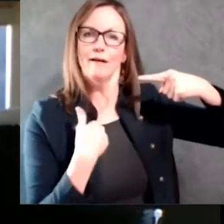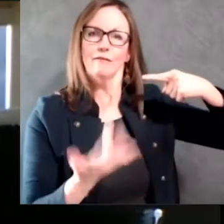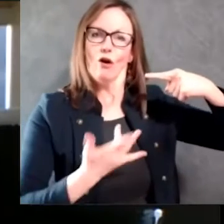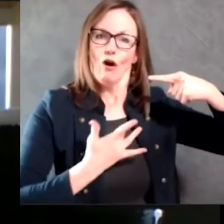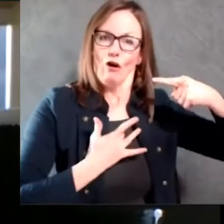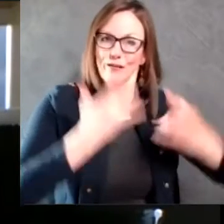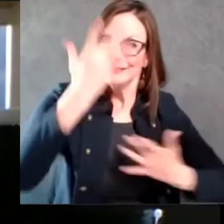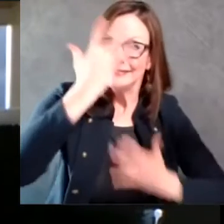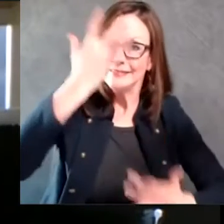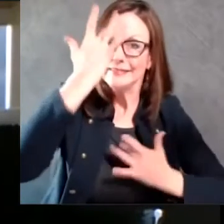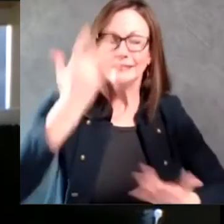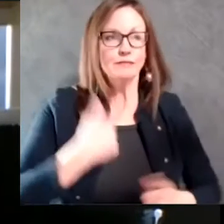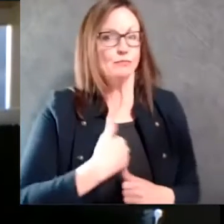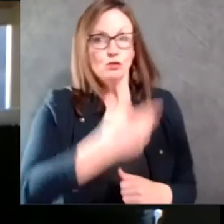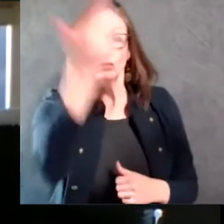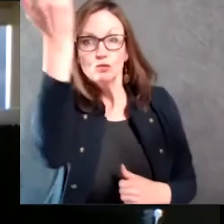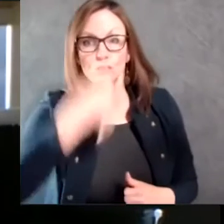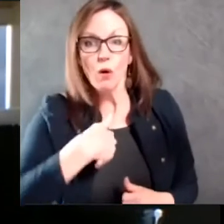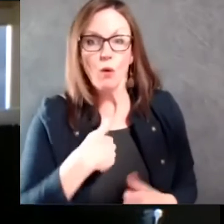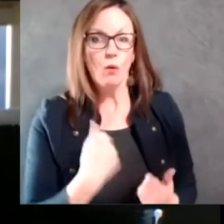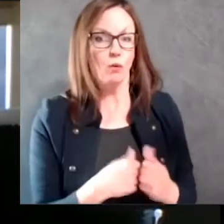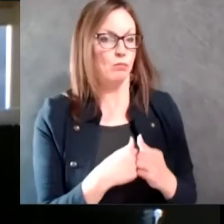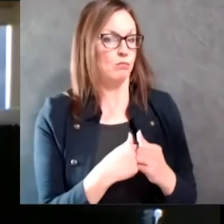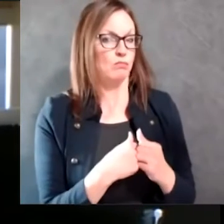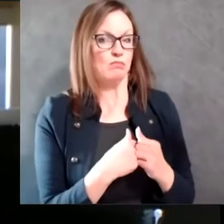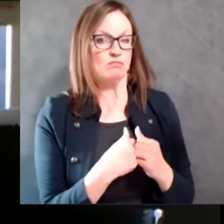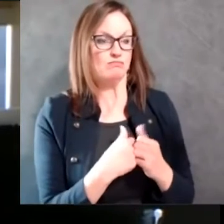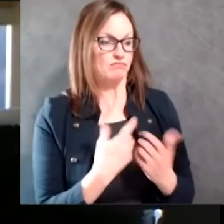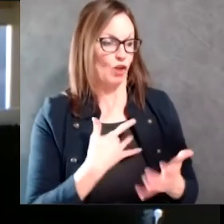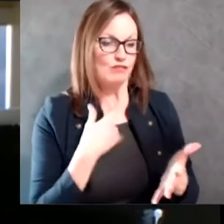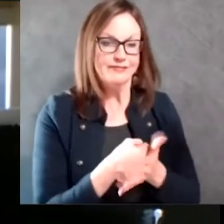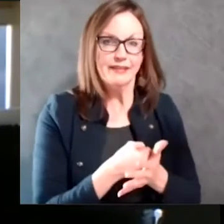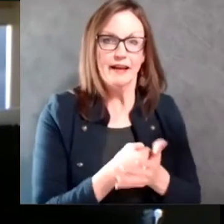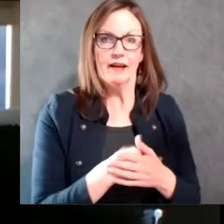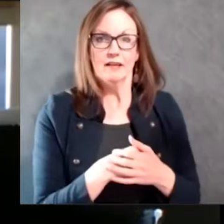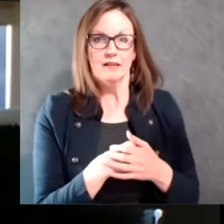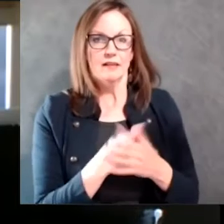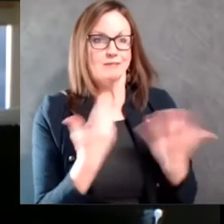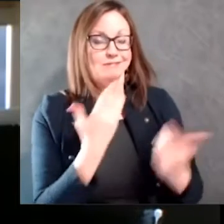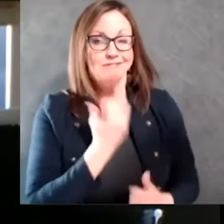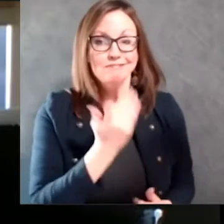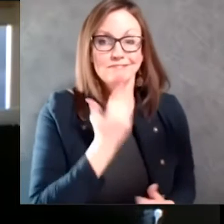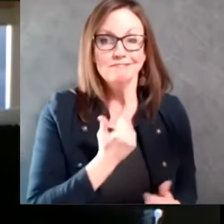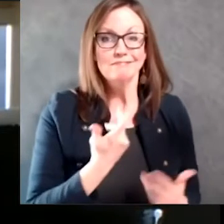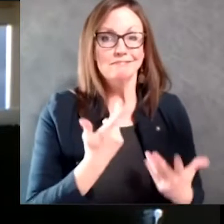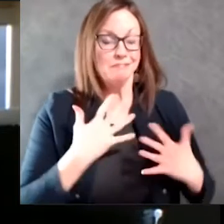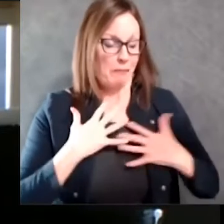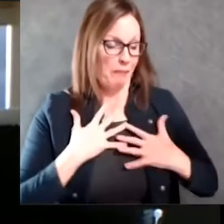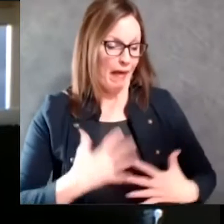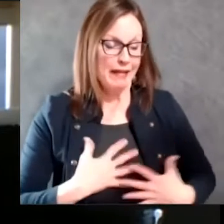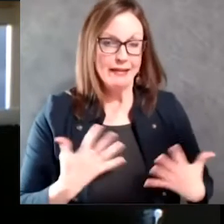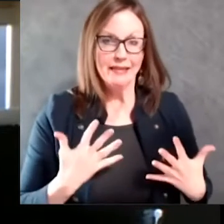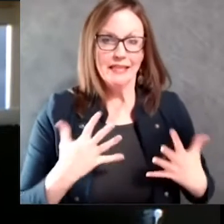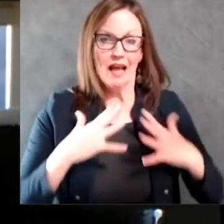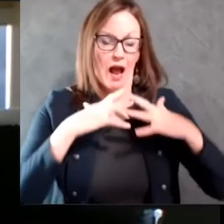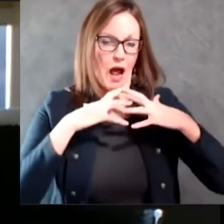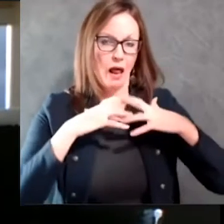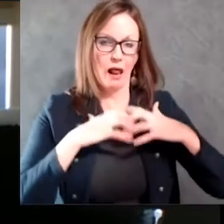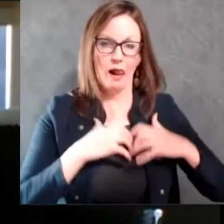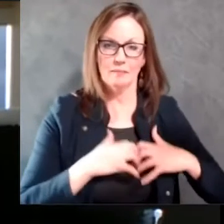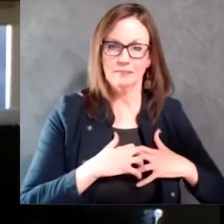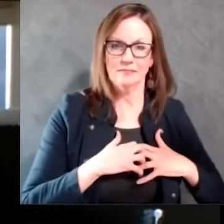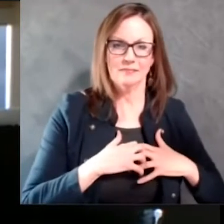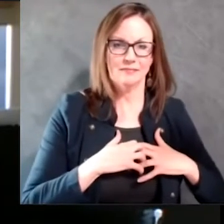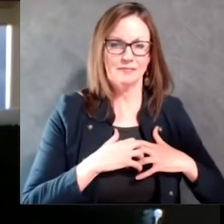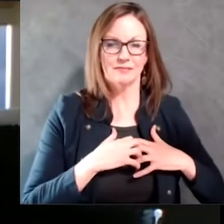them. And people who develop a traumatic process, and we need to be there for them. And we need to